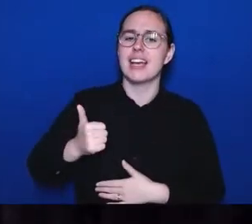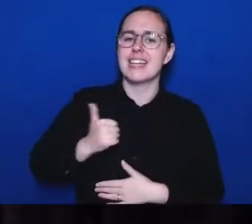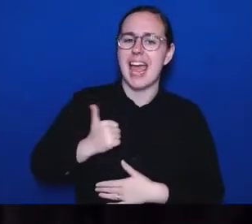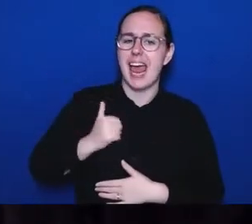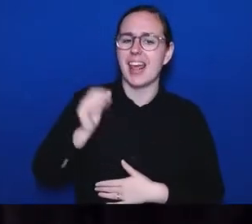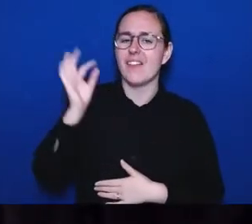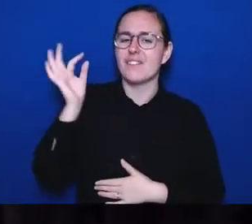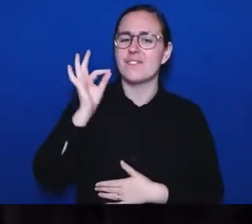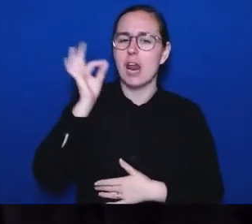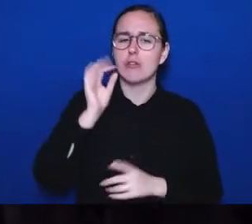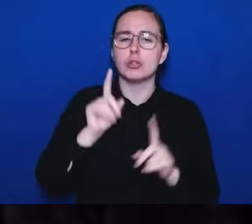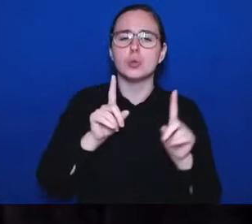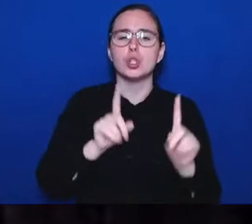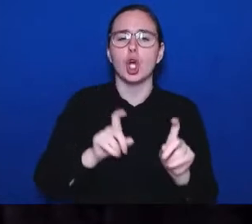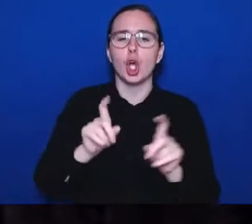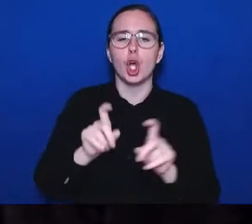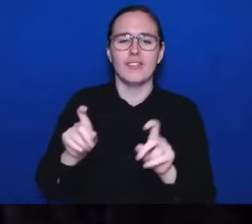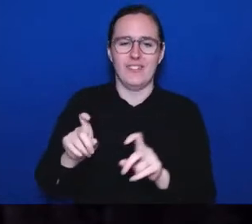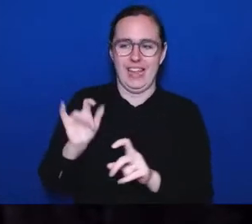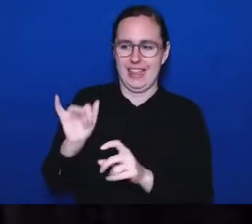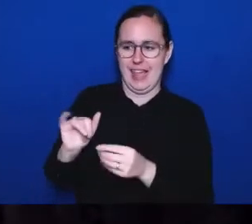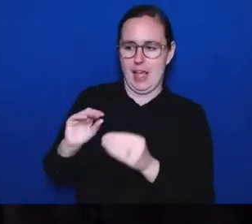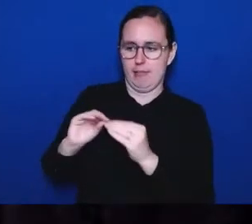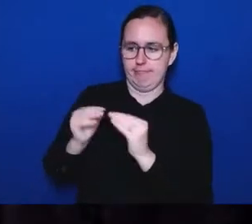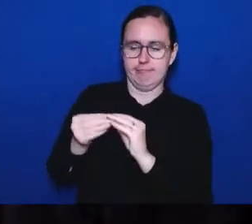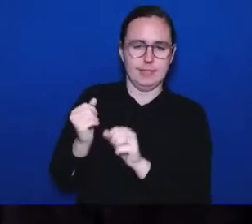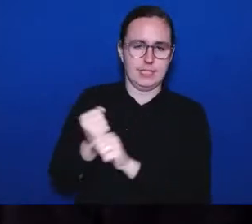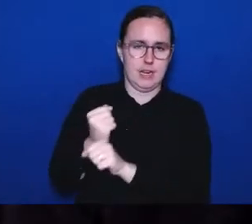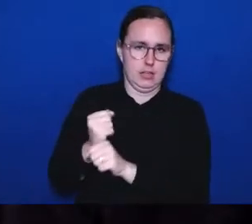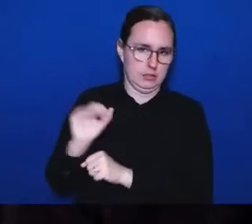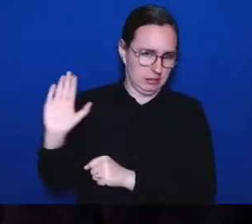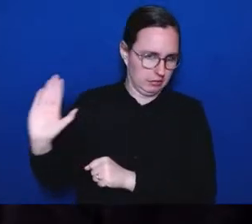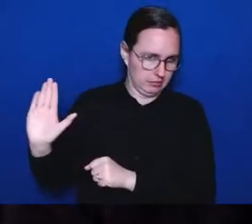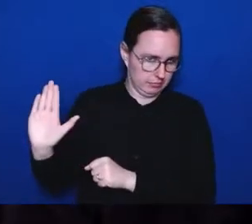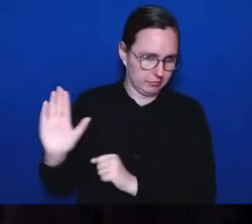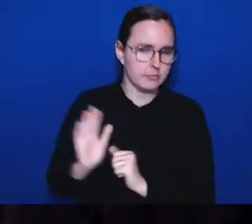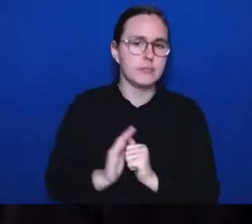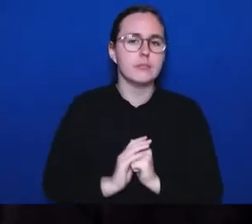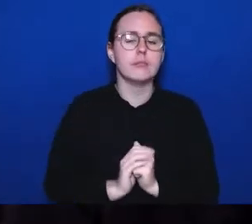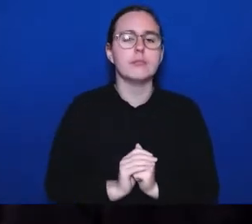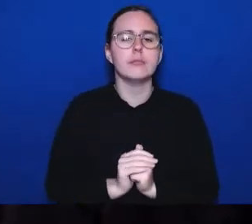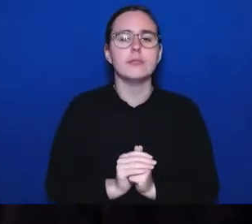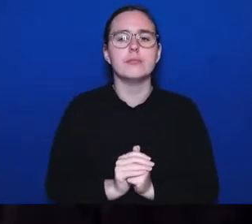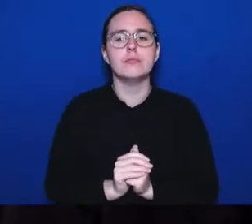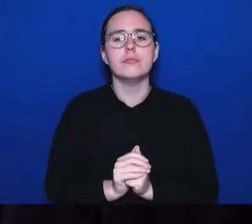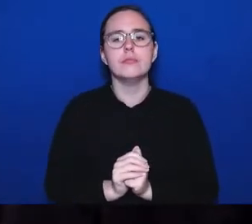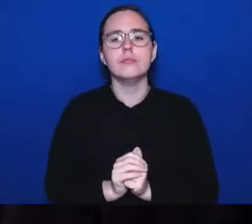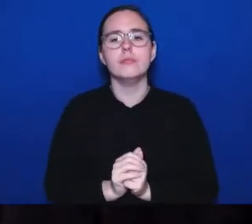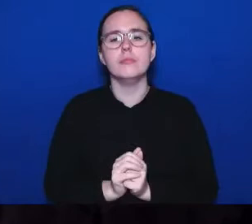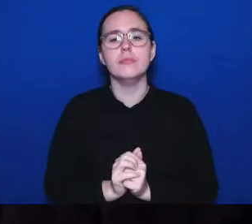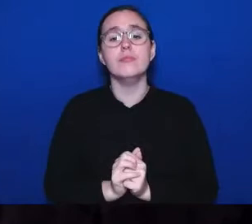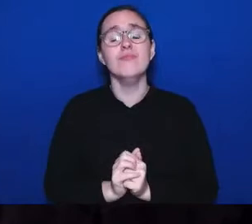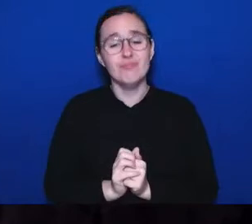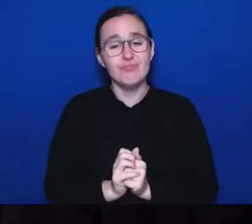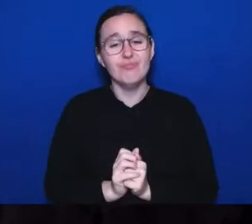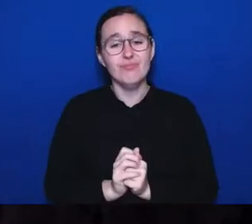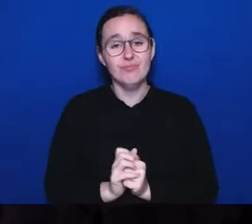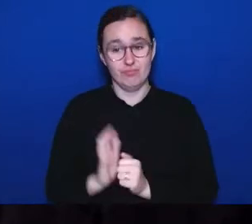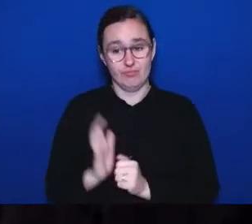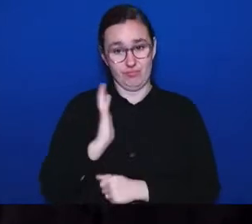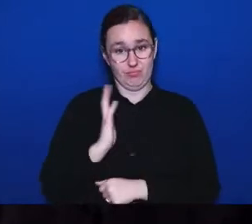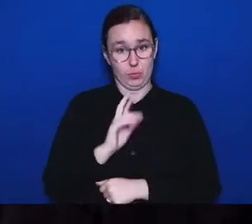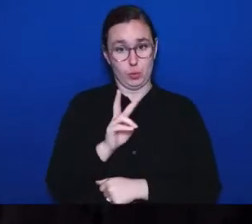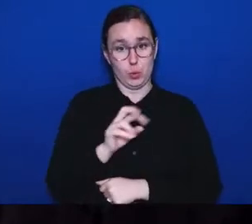know, that was in the low 300,000 range in 2003, and it